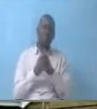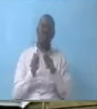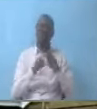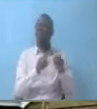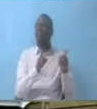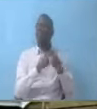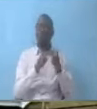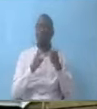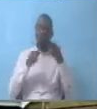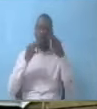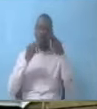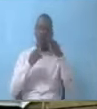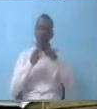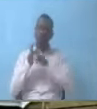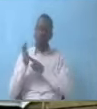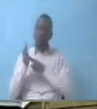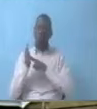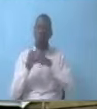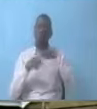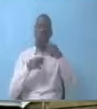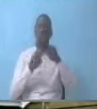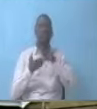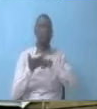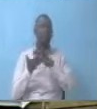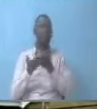interpretation. I would venture to